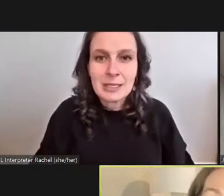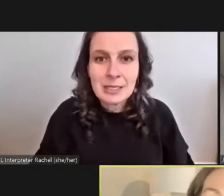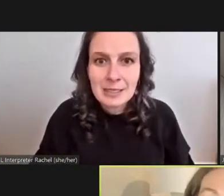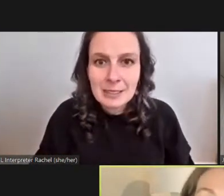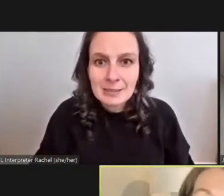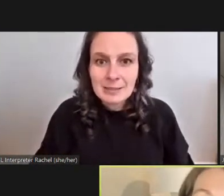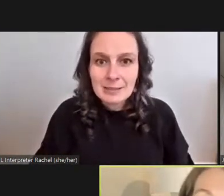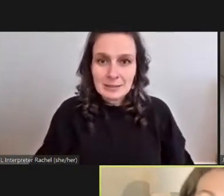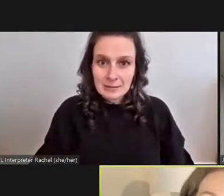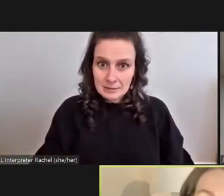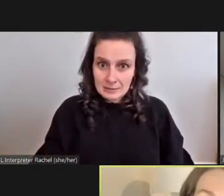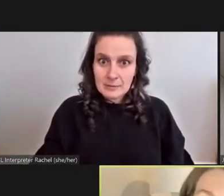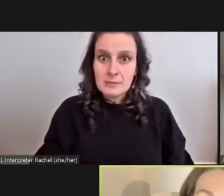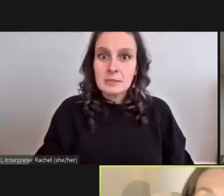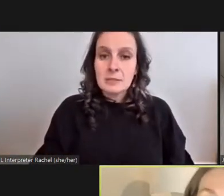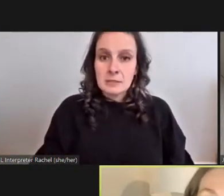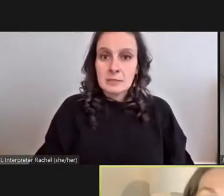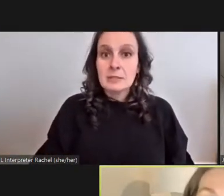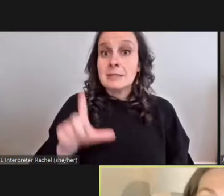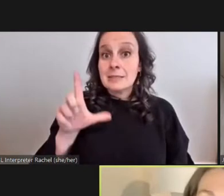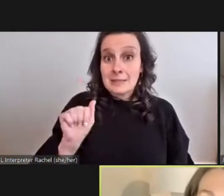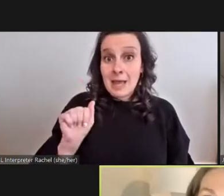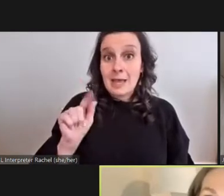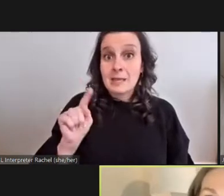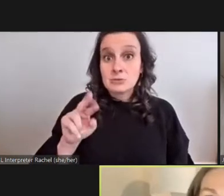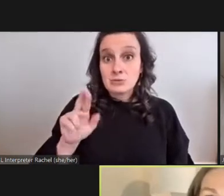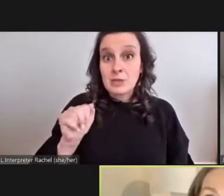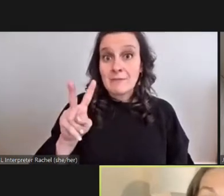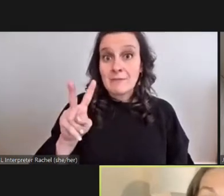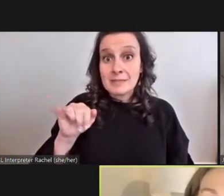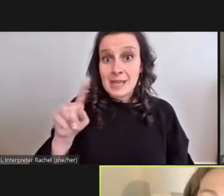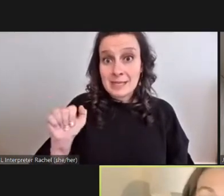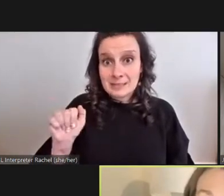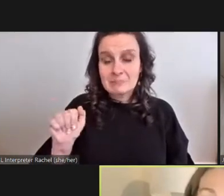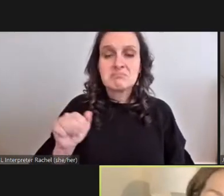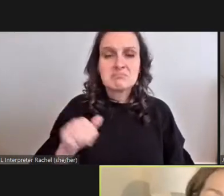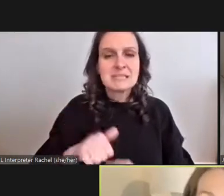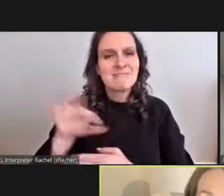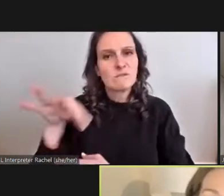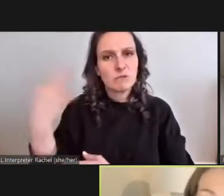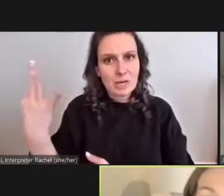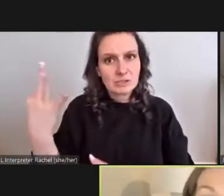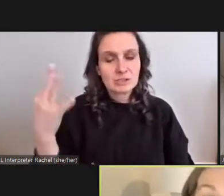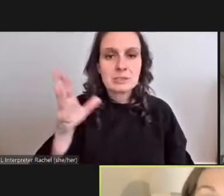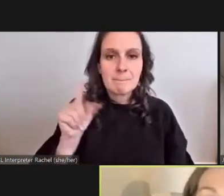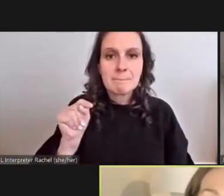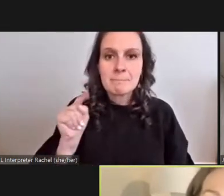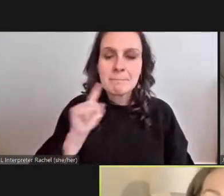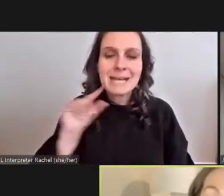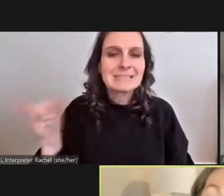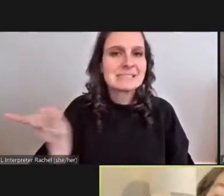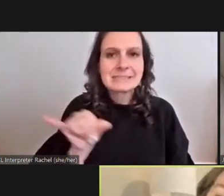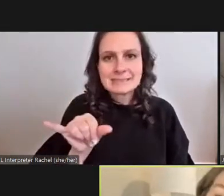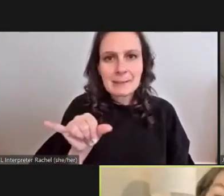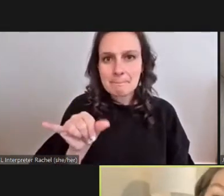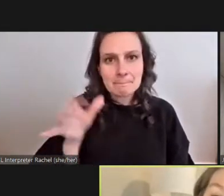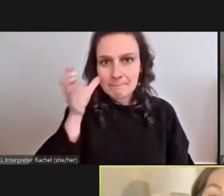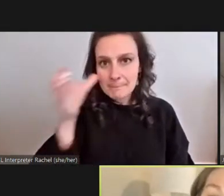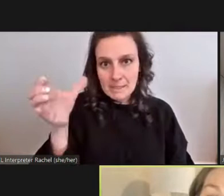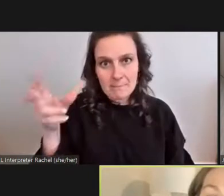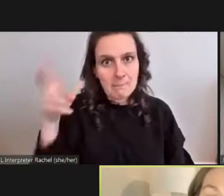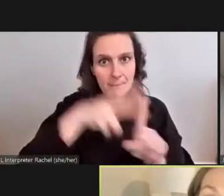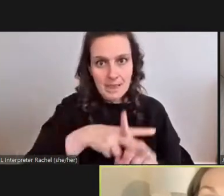this is really La Traviata, so which is in French, but I think the same